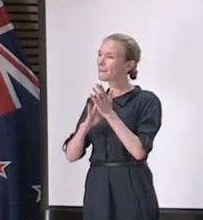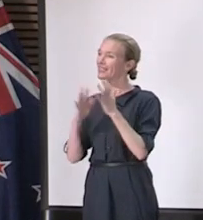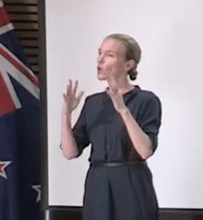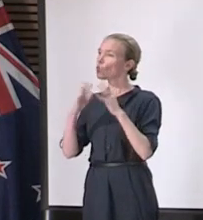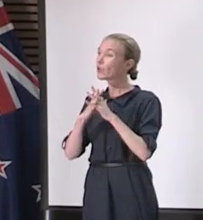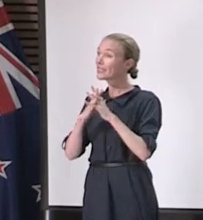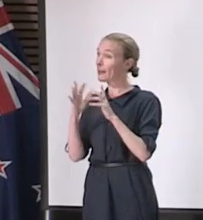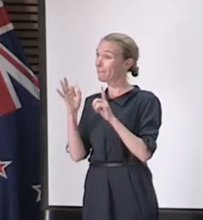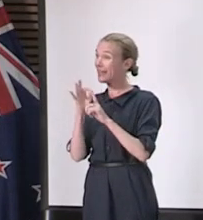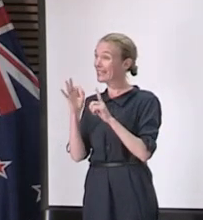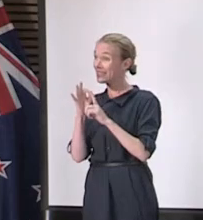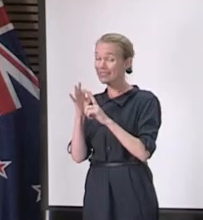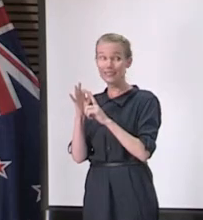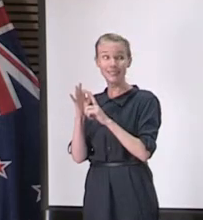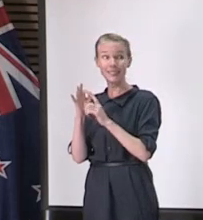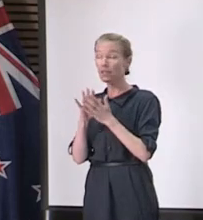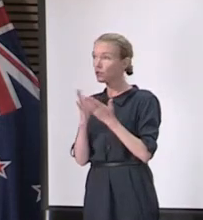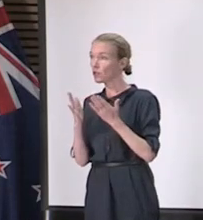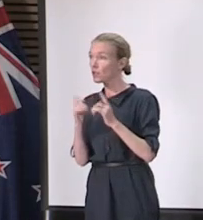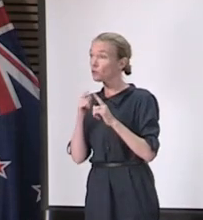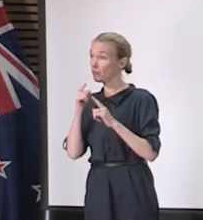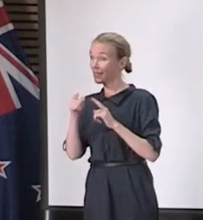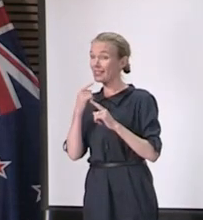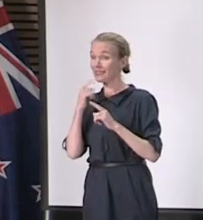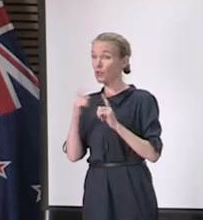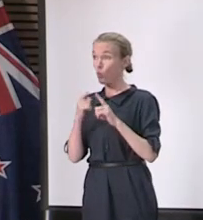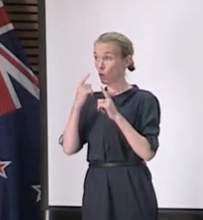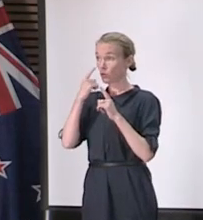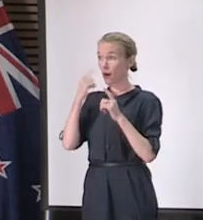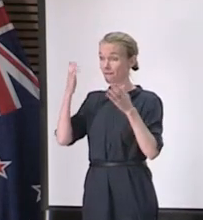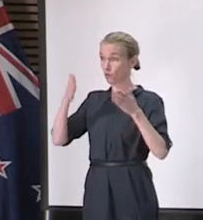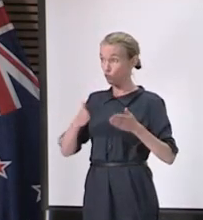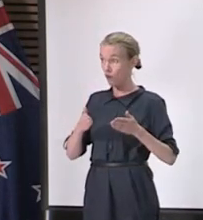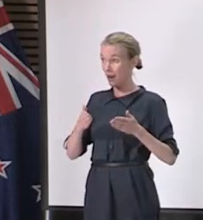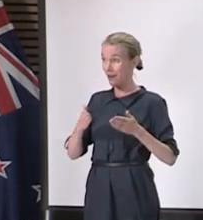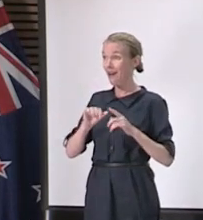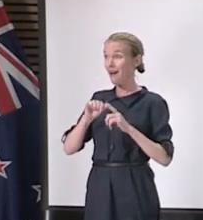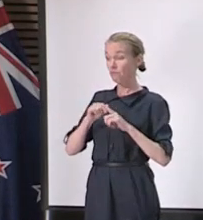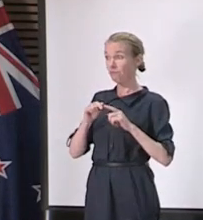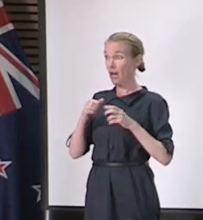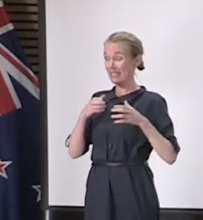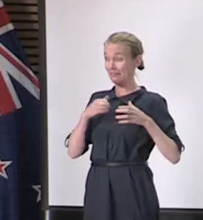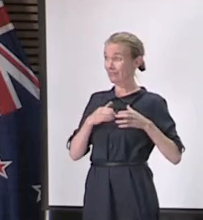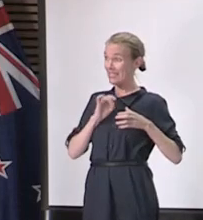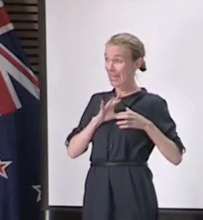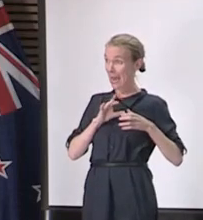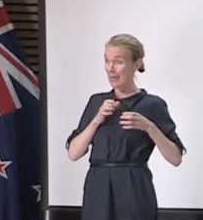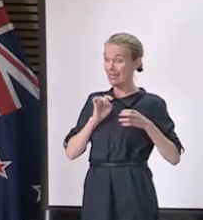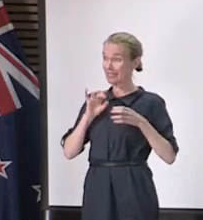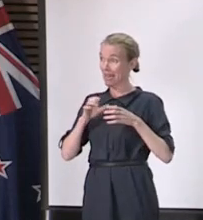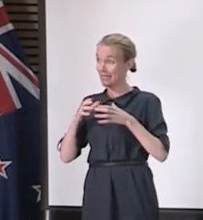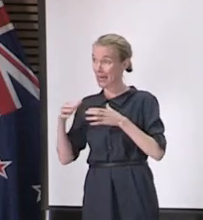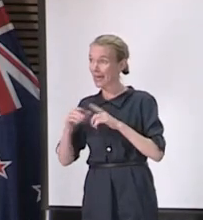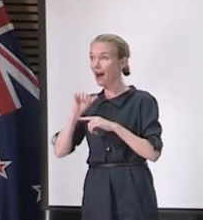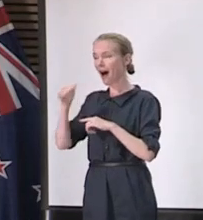Peters himself is... Sorry, did you just ask that of me or Dr. Bloomfield? Of me. As I've already clarified, the rules around group